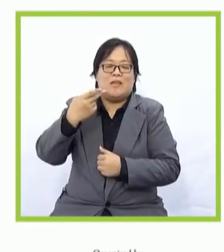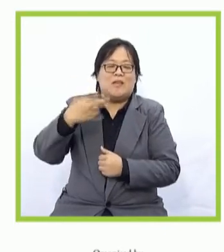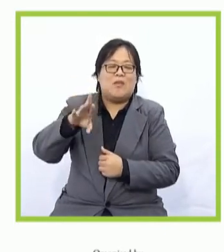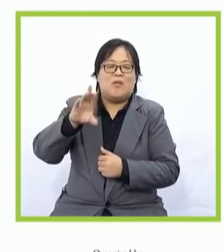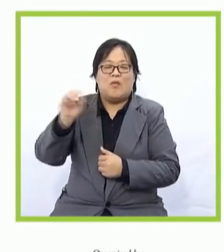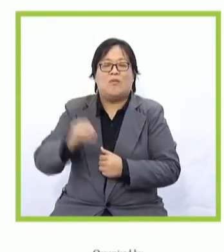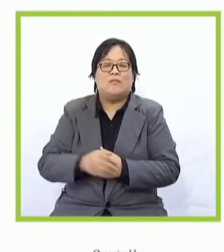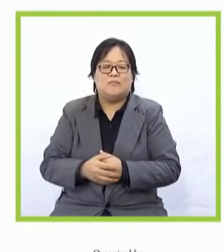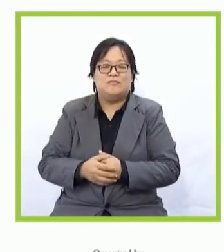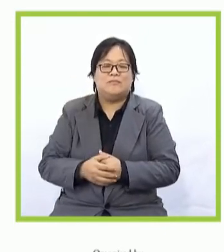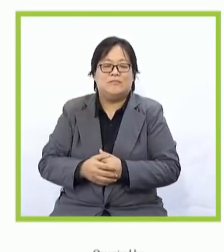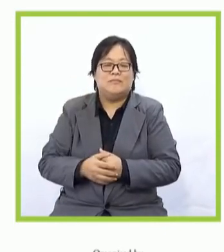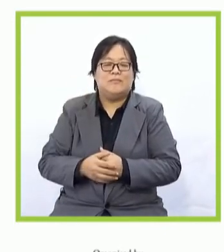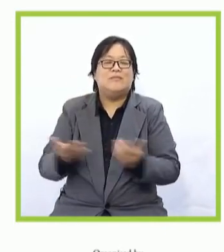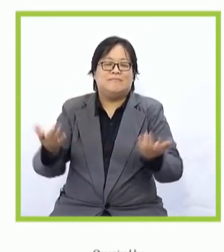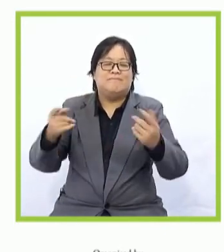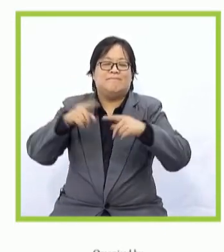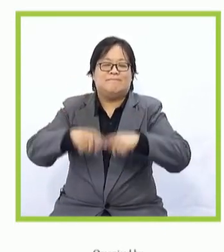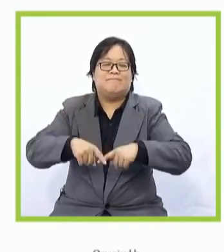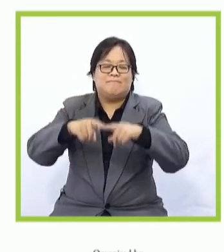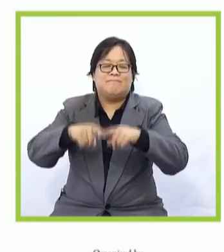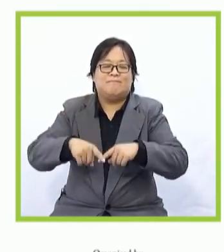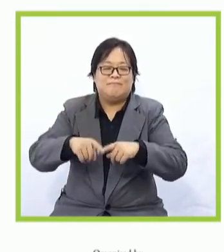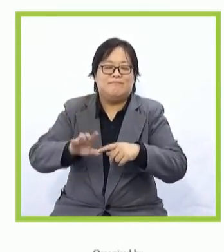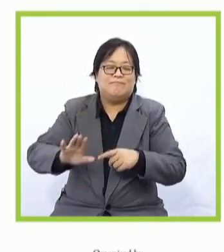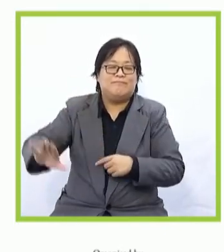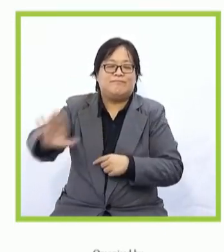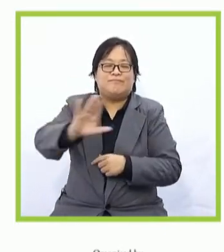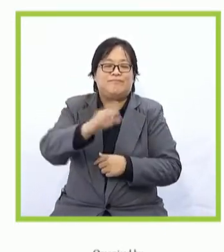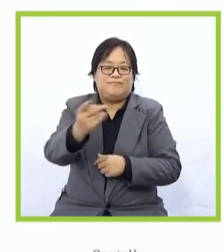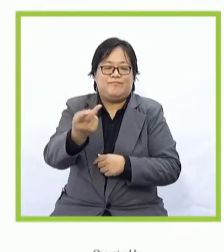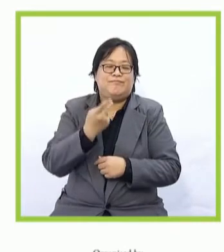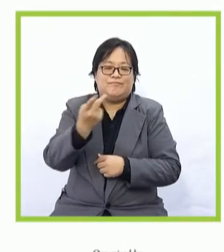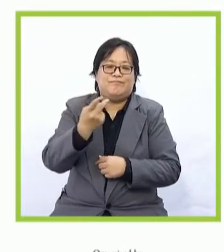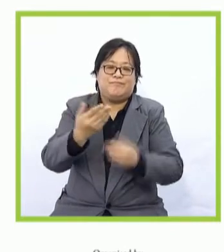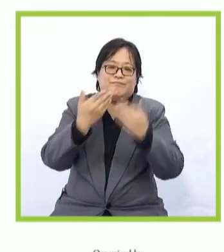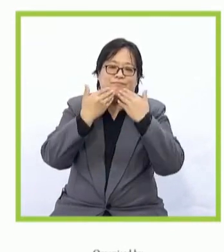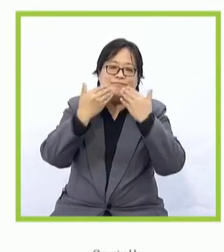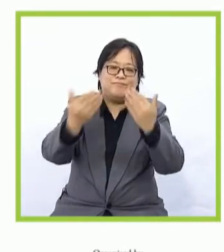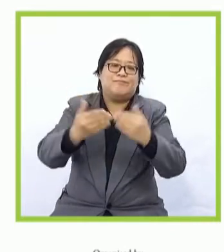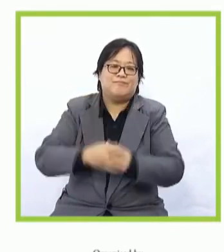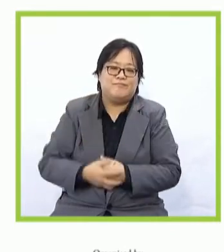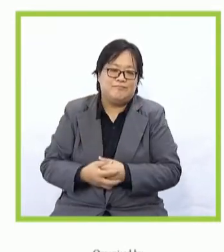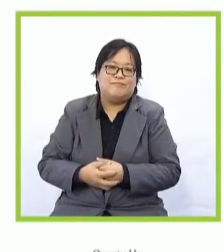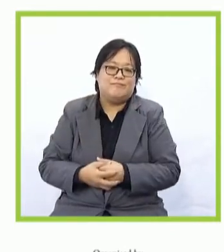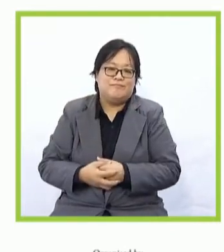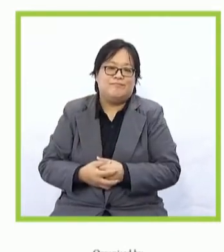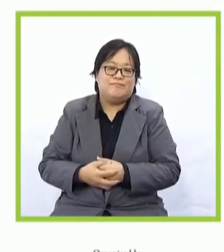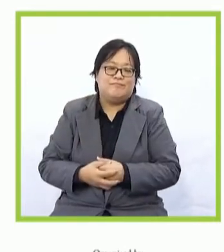for. It depends on you and me. Thanks.